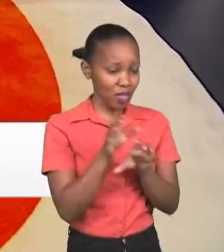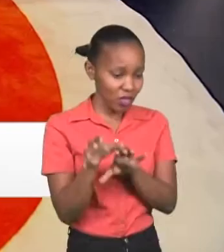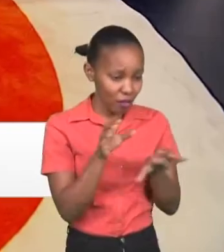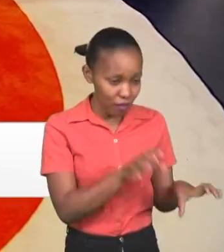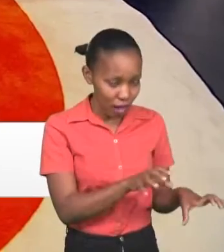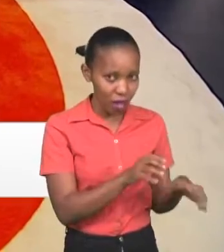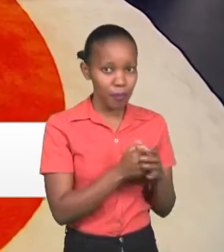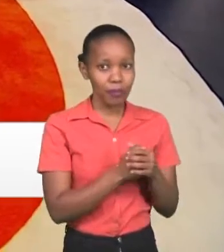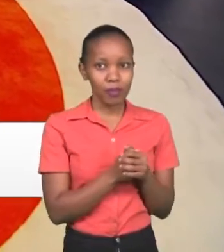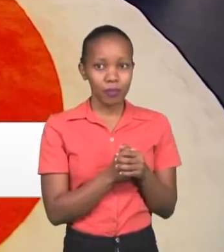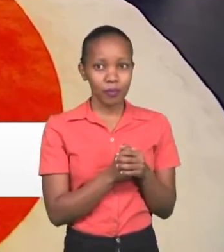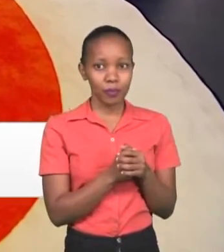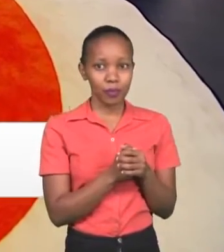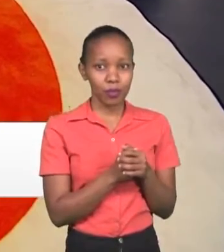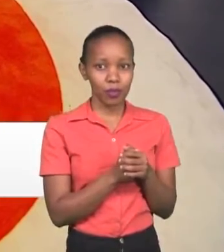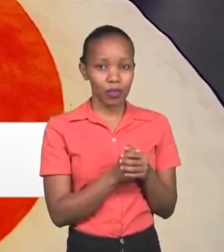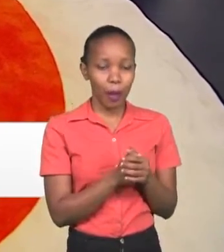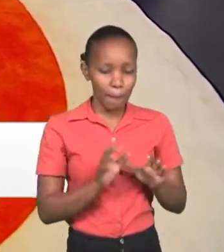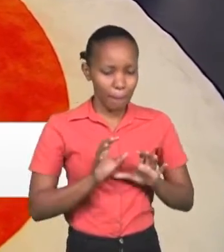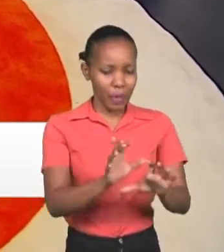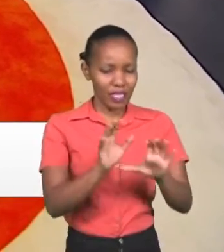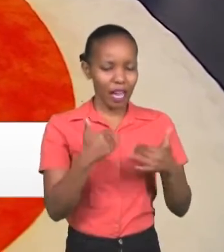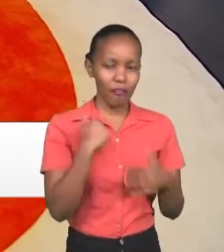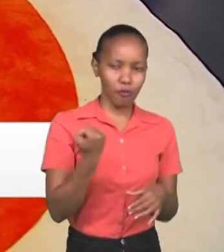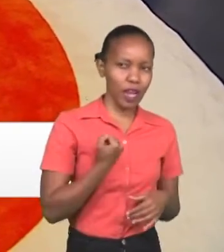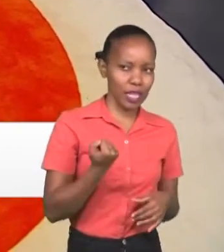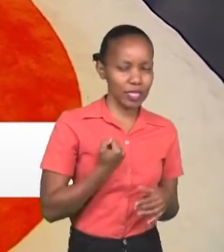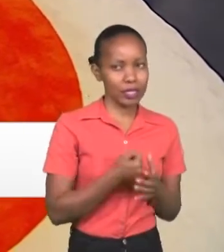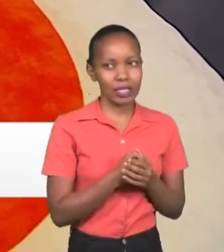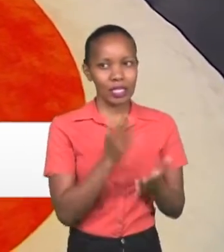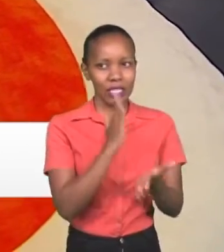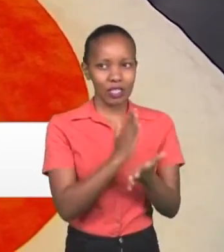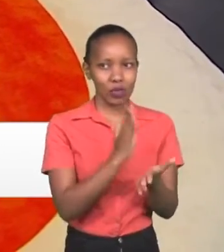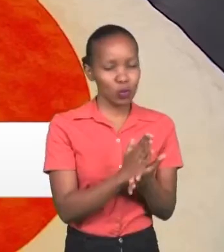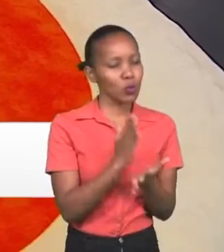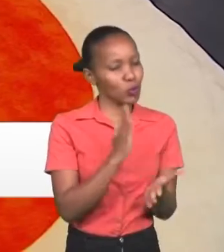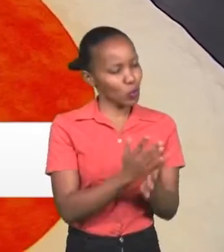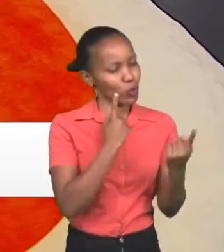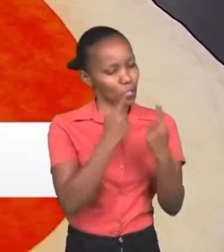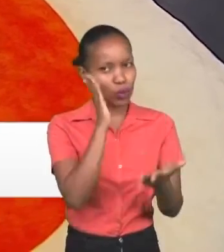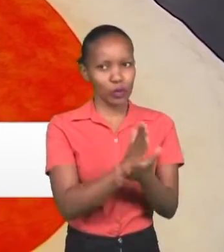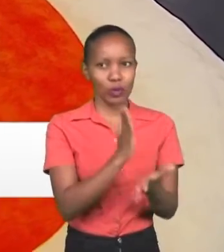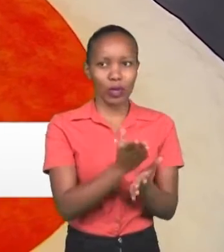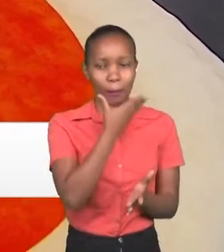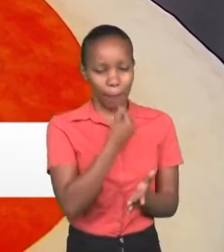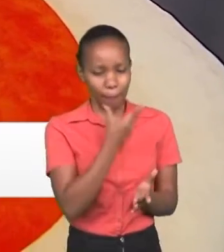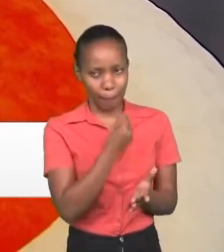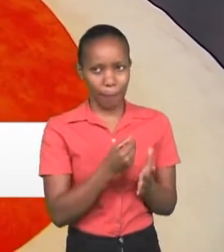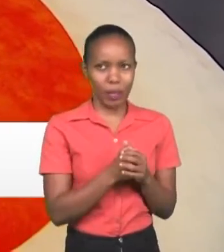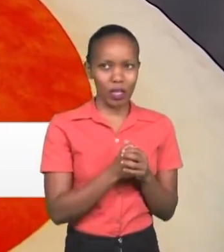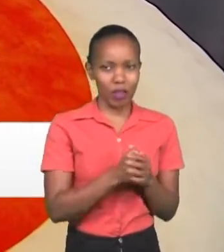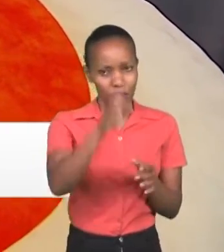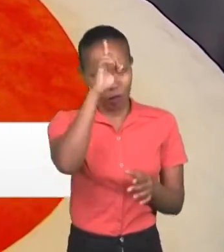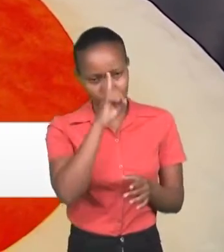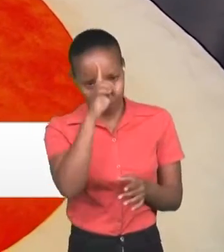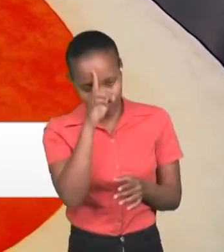unapata, kuna ile pressure pia madem. Trust me, let's talk as it is. Yeah. Machali, there's that serious